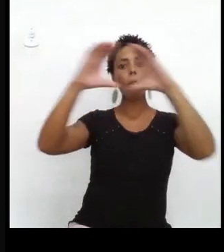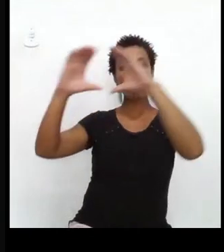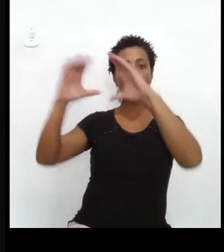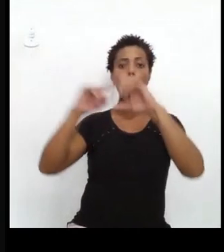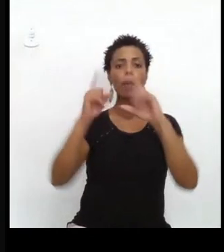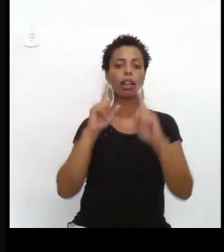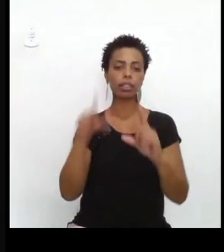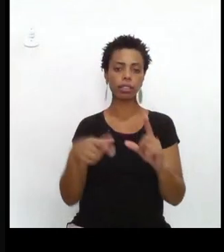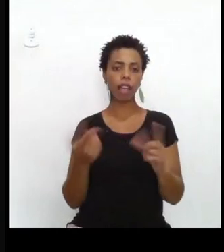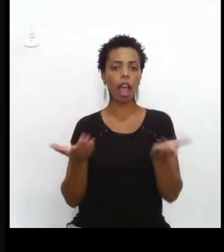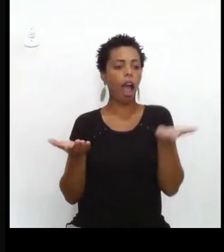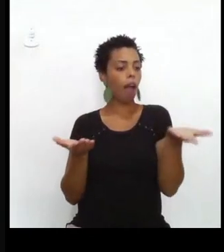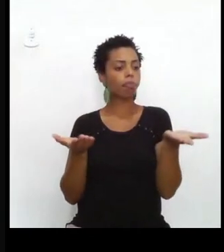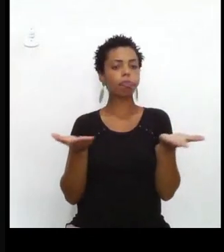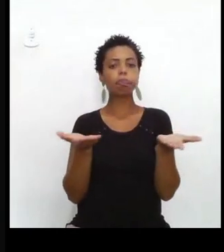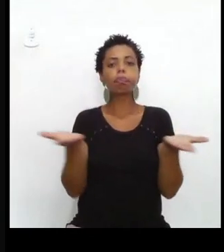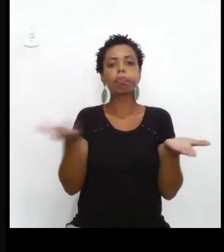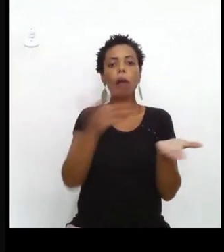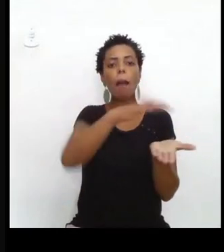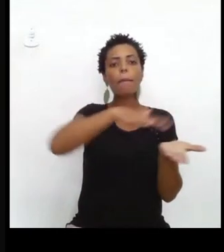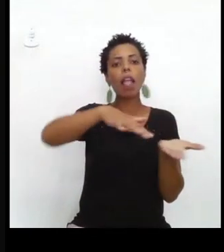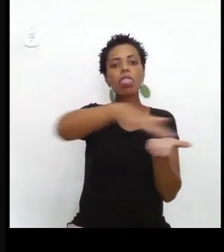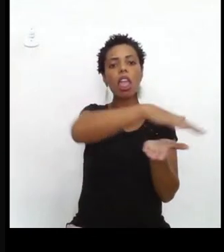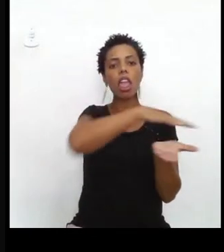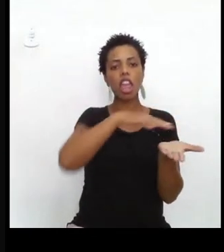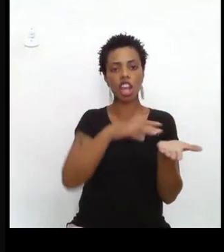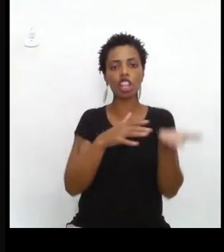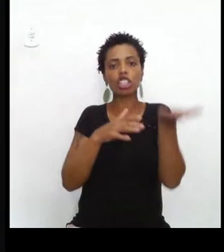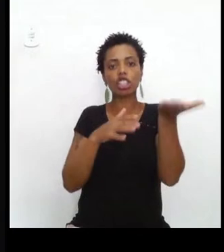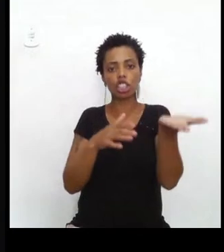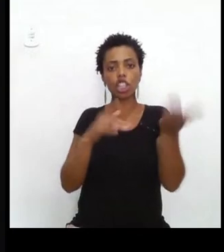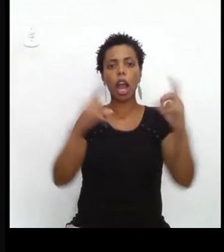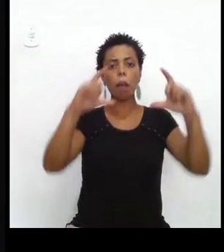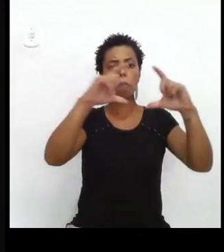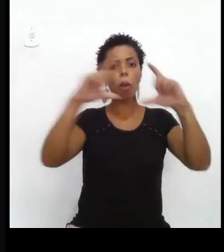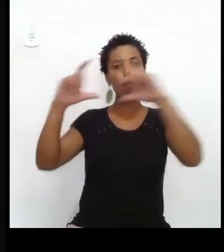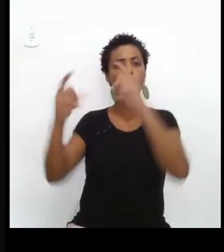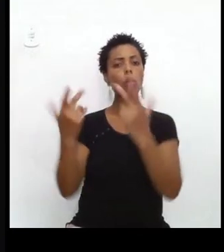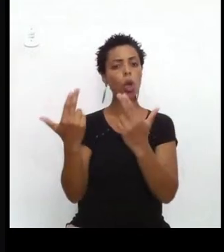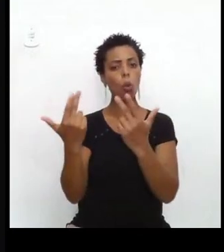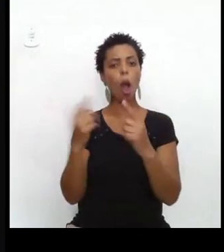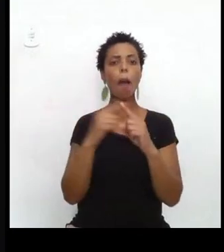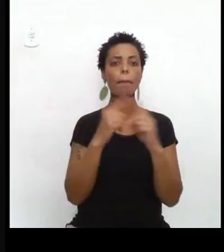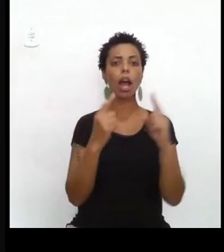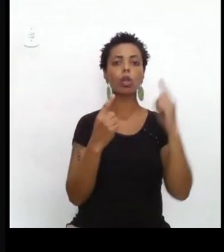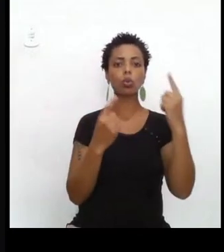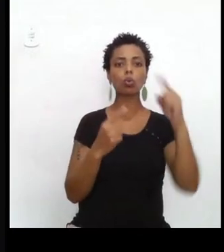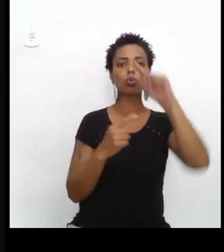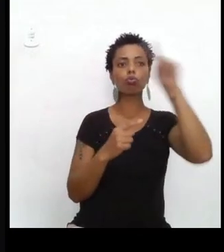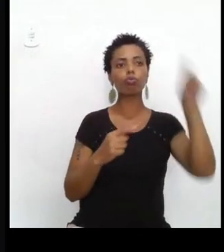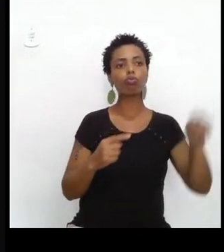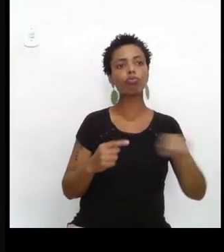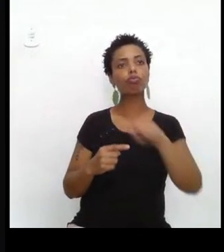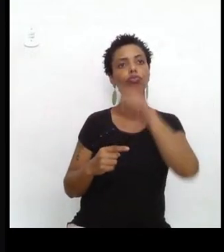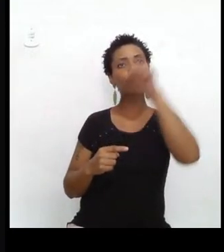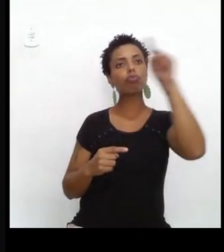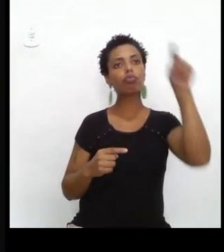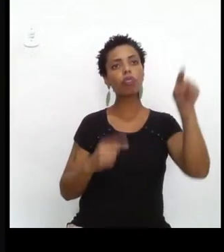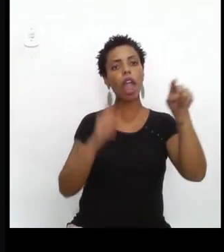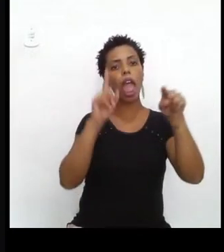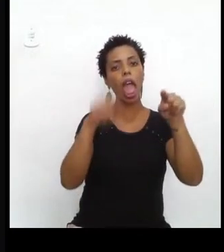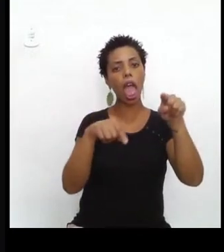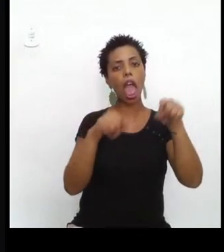housing fairing works at drawing in cold weather symbols acquired